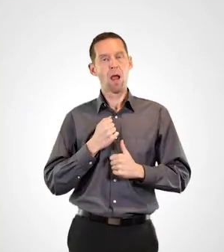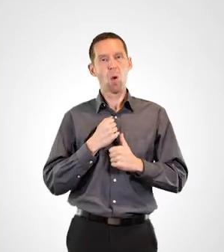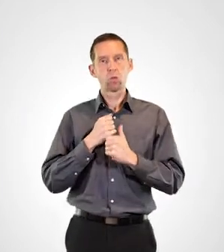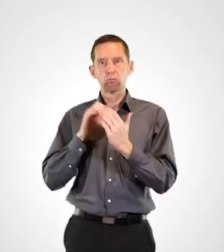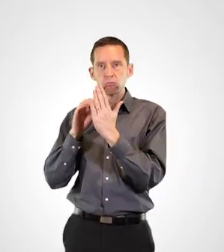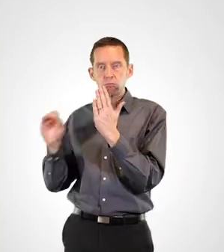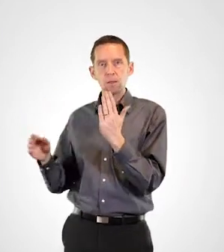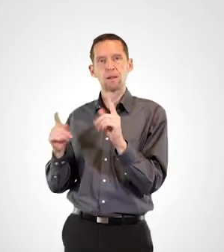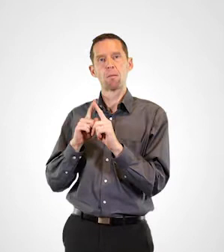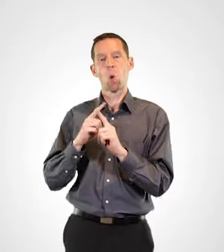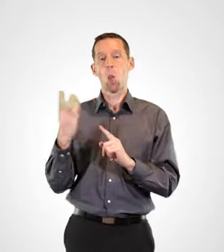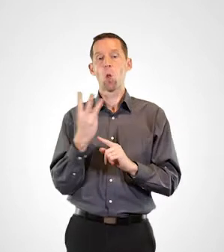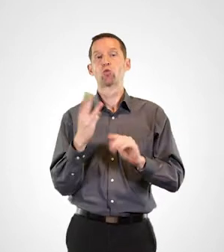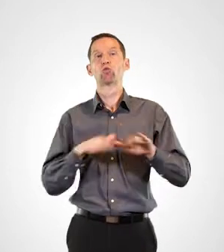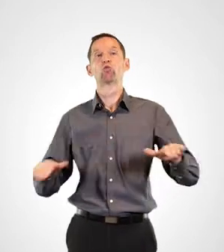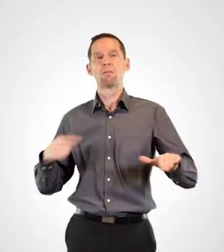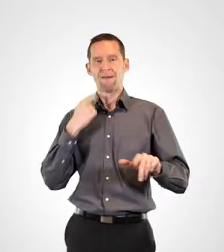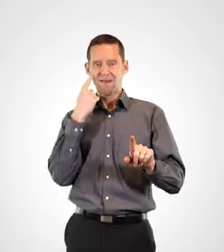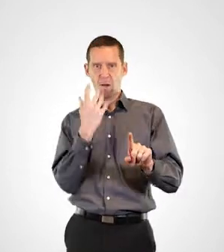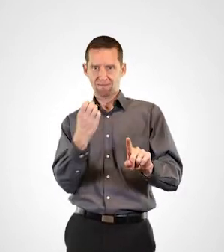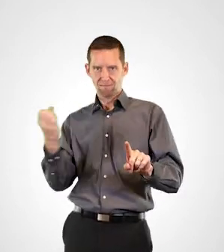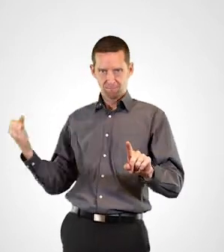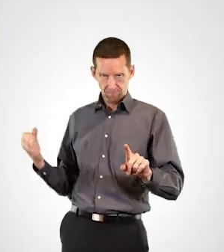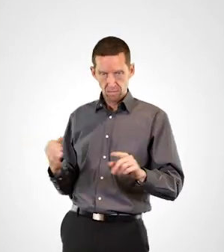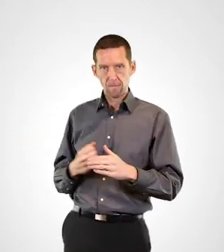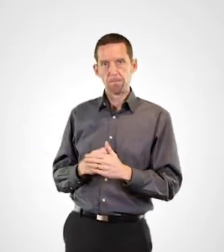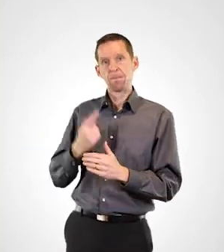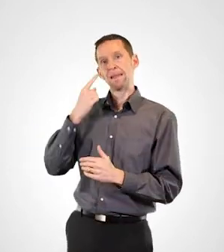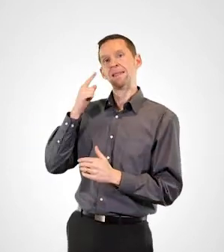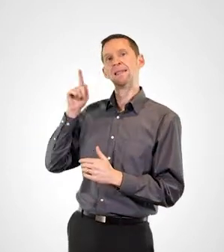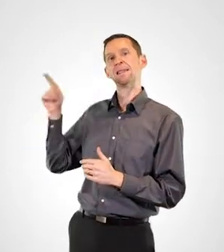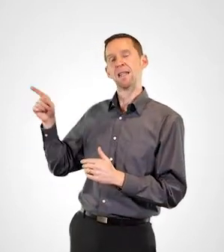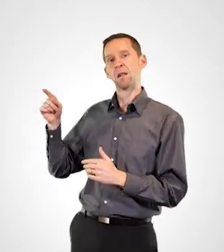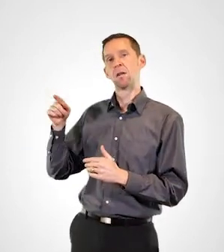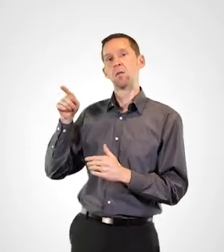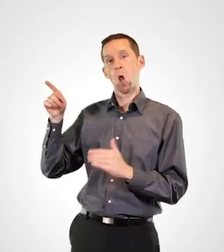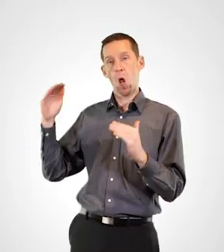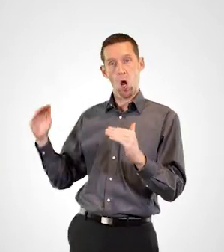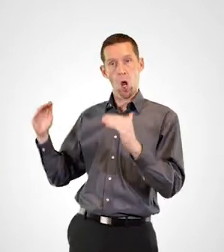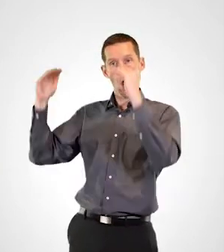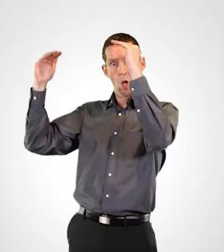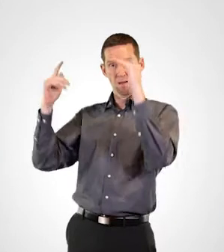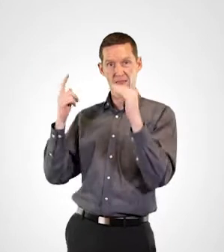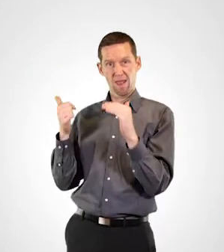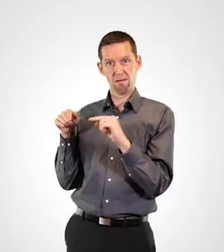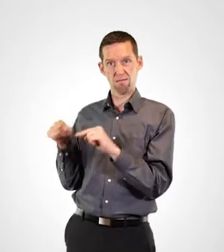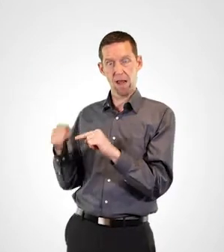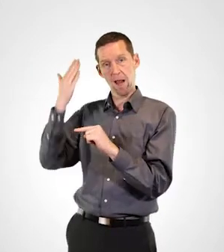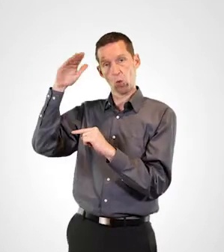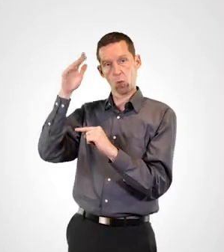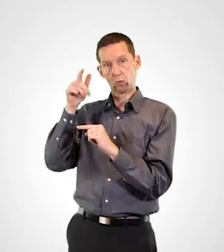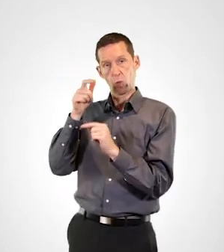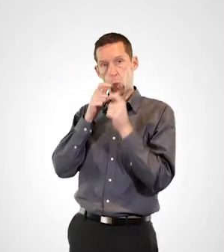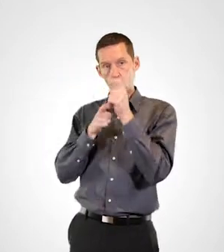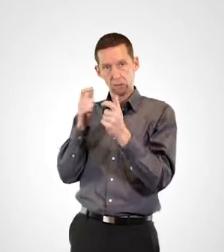sessions, for our 13 children, what we've found. And what you see is that they are much higher than the normative data